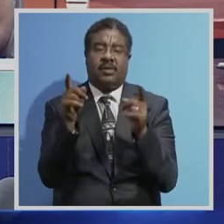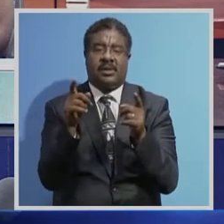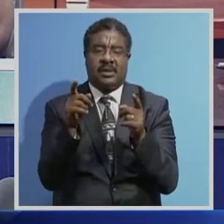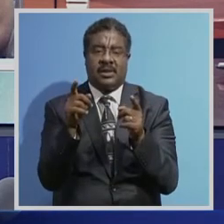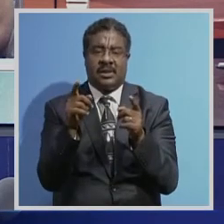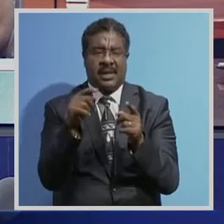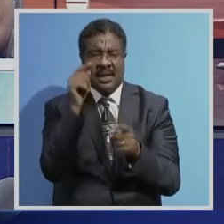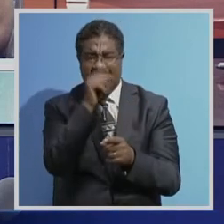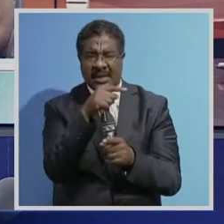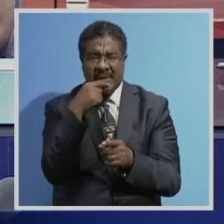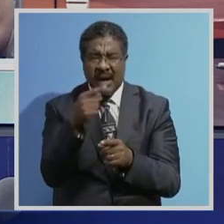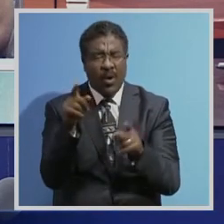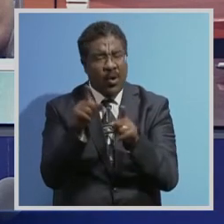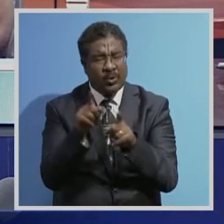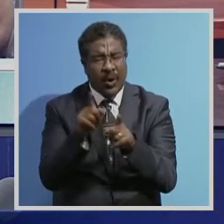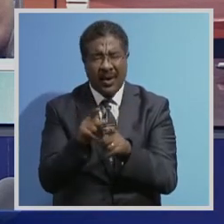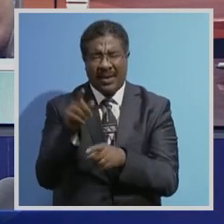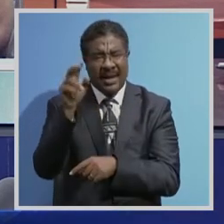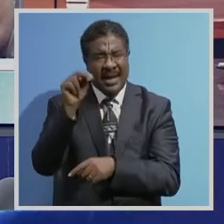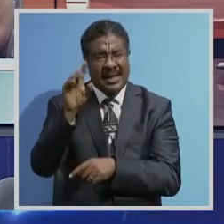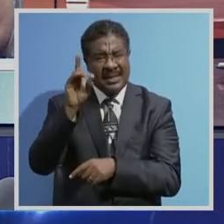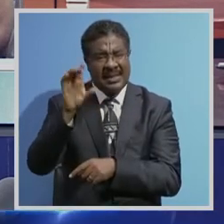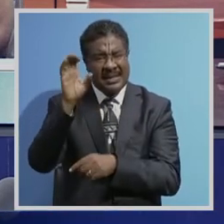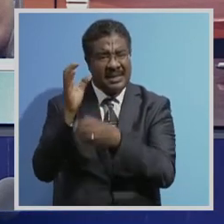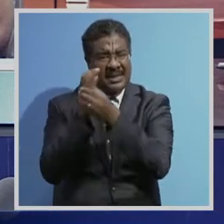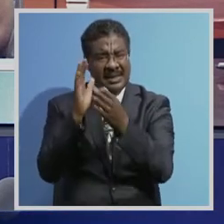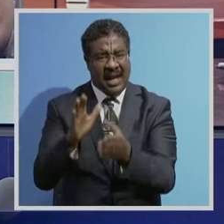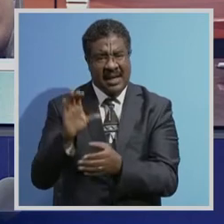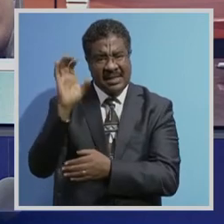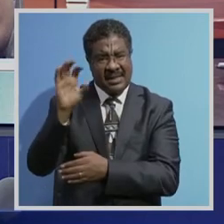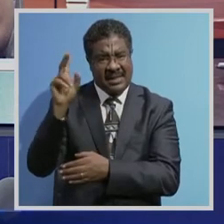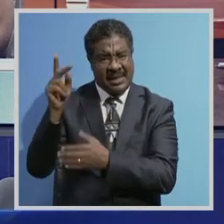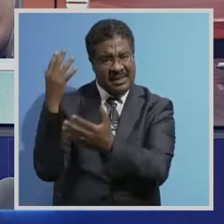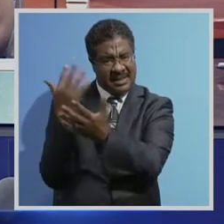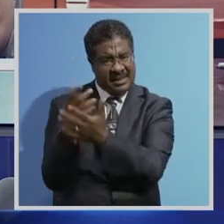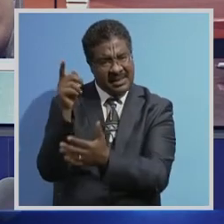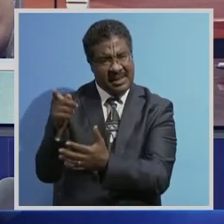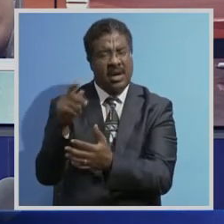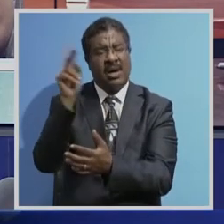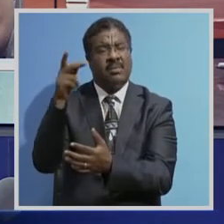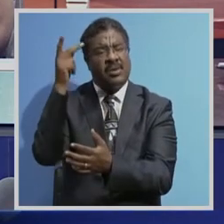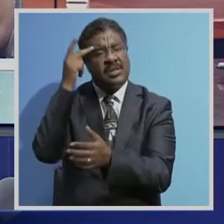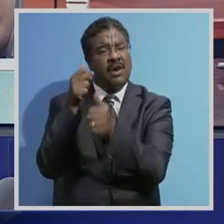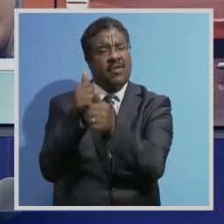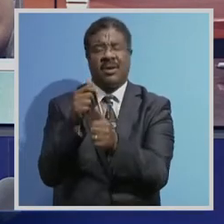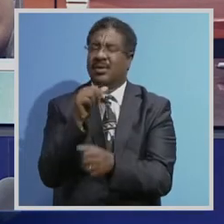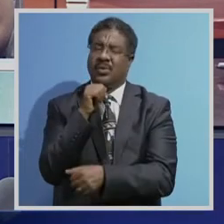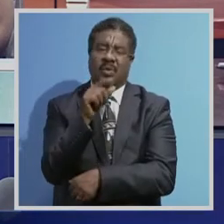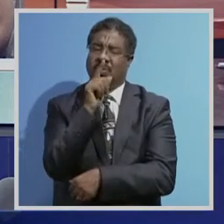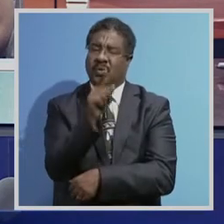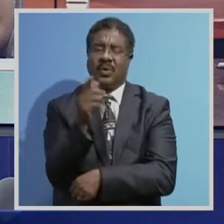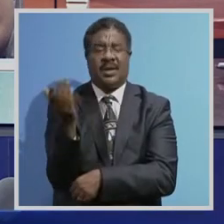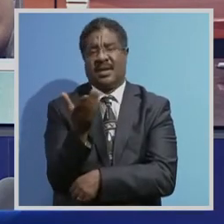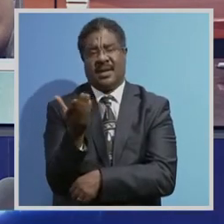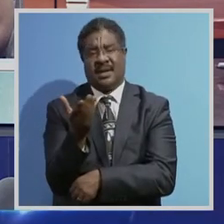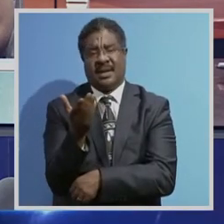that the incarceration of National Democratic Congress leader Chishimba Kambwili is politically motivated. Mr. Kampyongo said the litigation in the